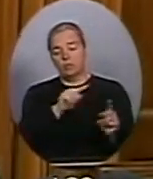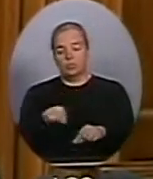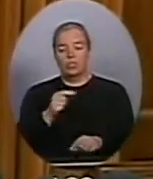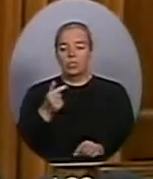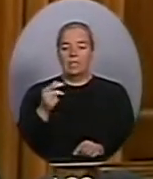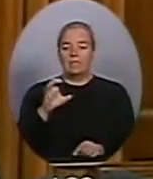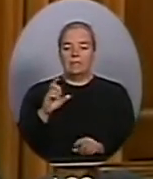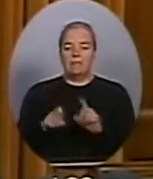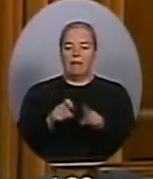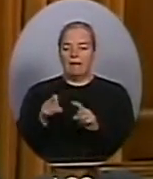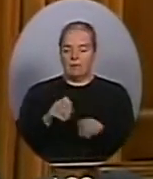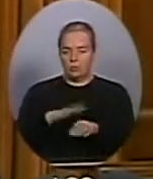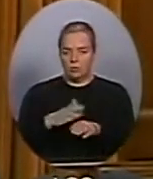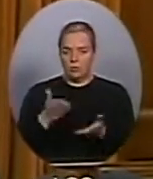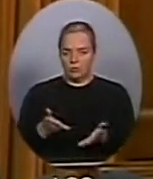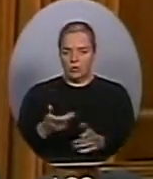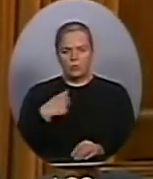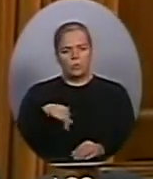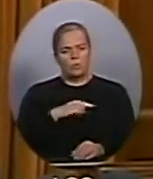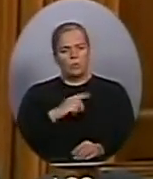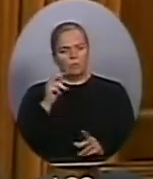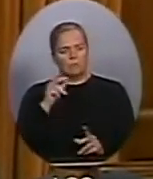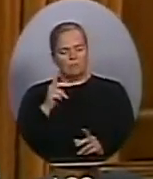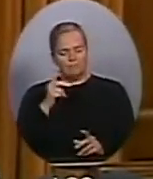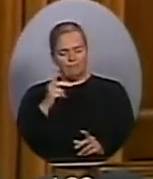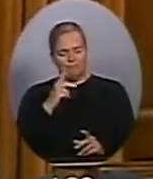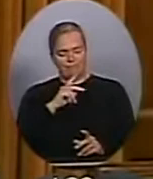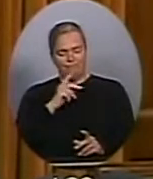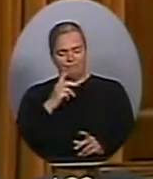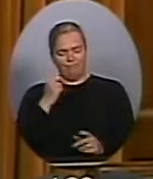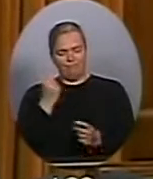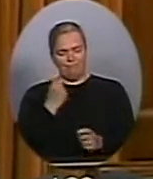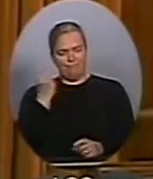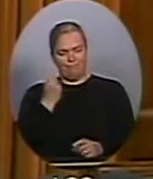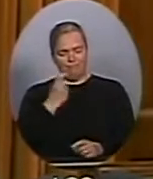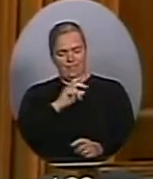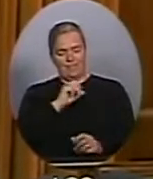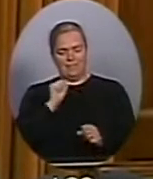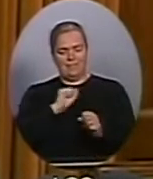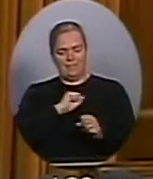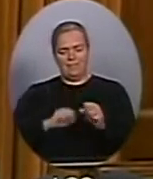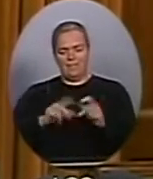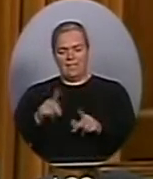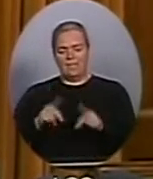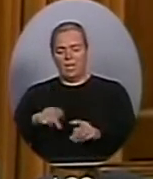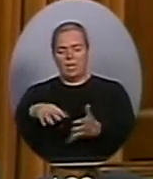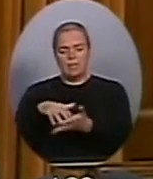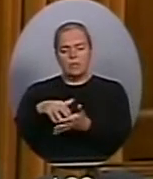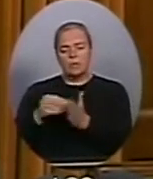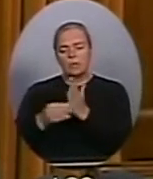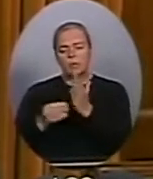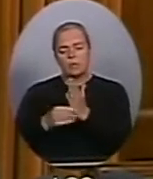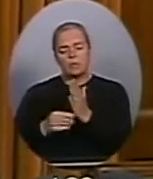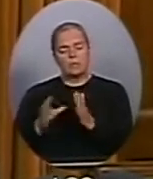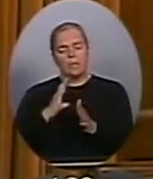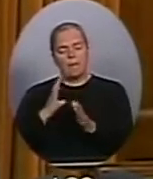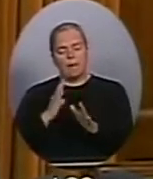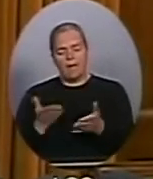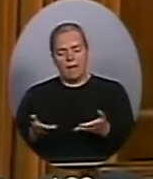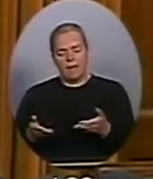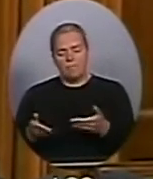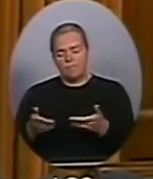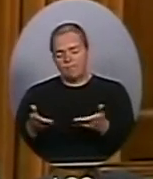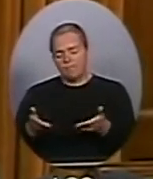Now, they say they want to help us get to the bottom of this, so who exactly has the Prime Minister called in to investigate? Who has he spoken to, and what